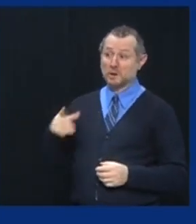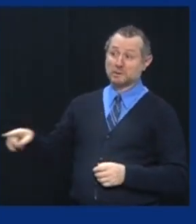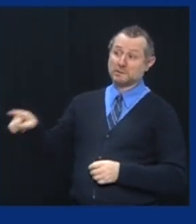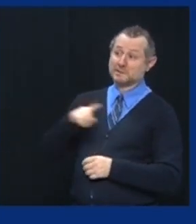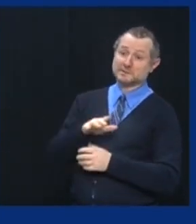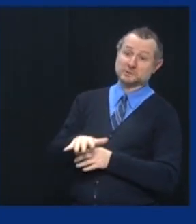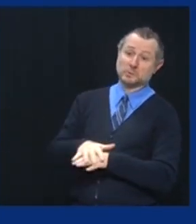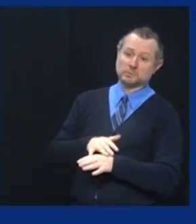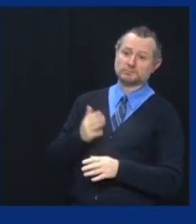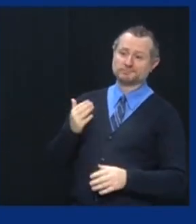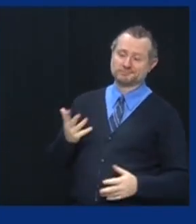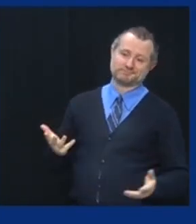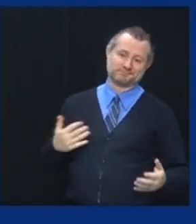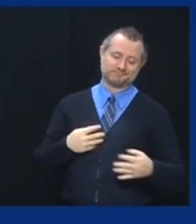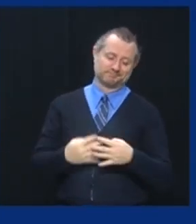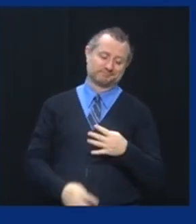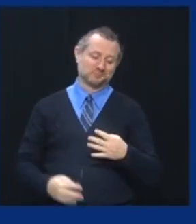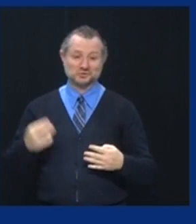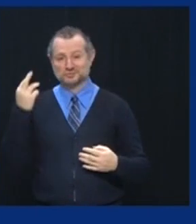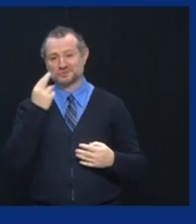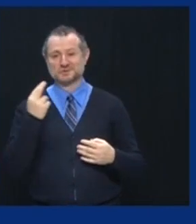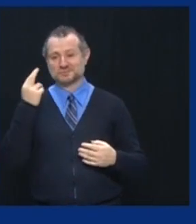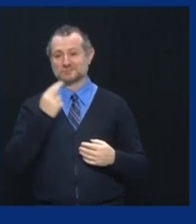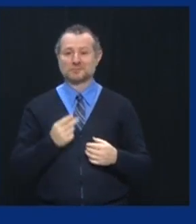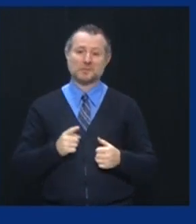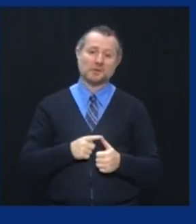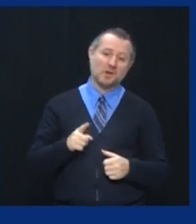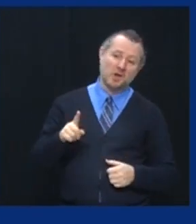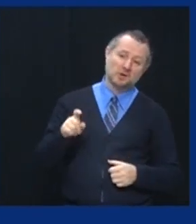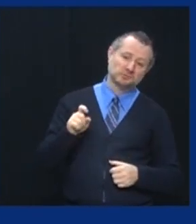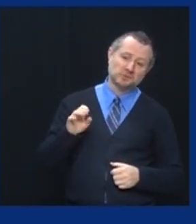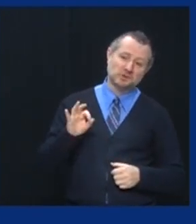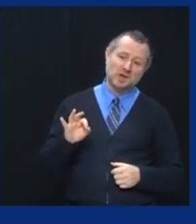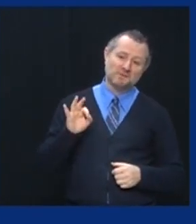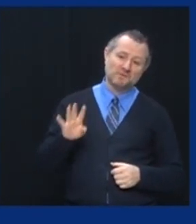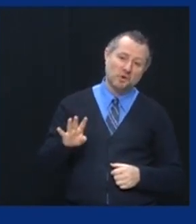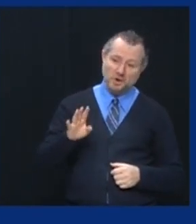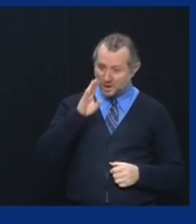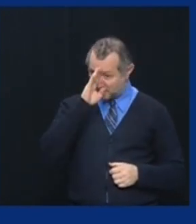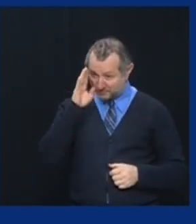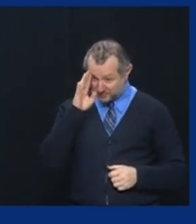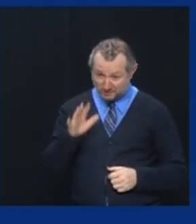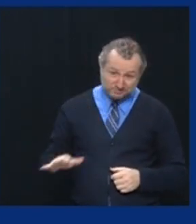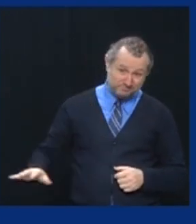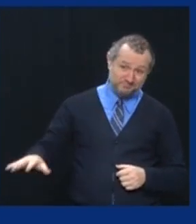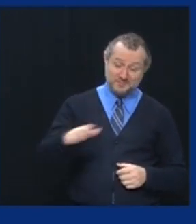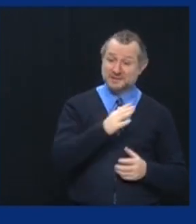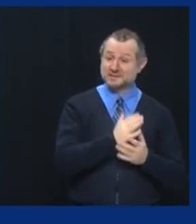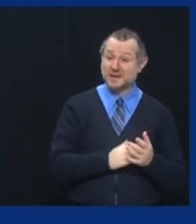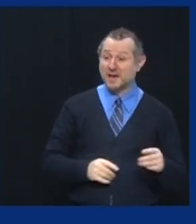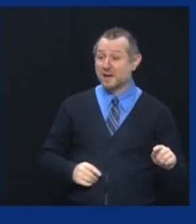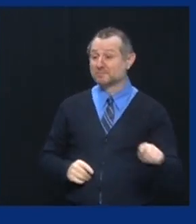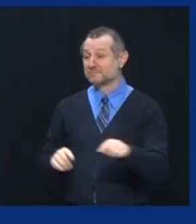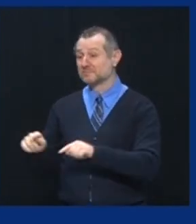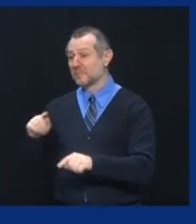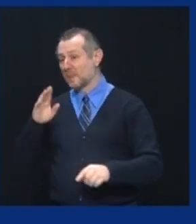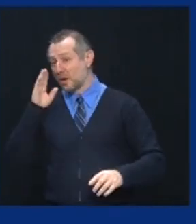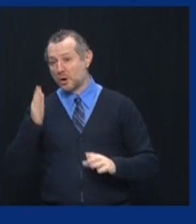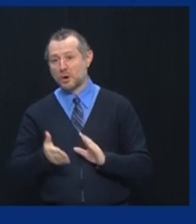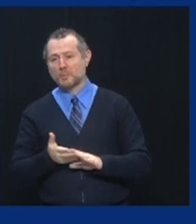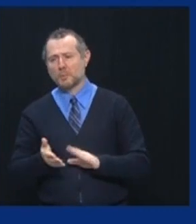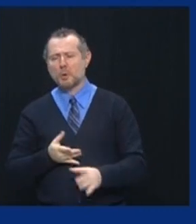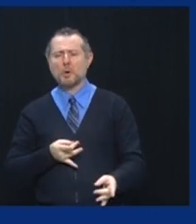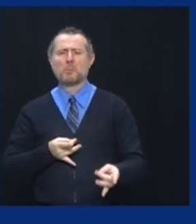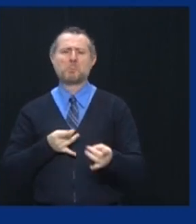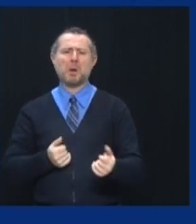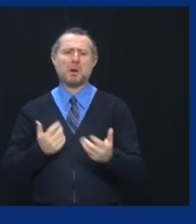of reasons. You know, these are 194 hospitals. Some of them, frankly, operate better than others. It's like anything